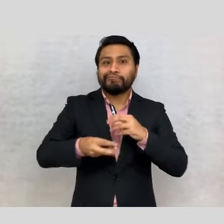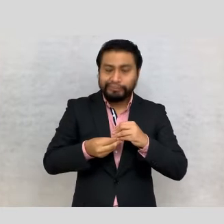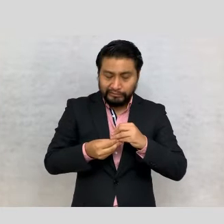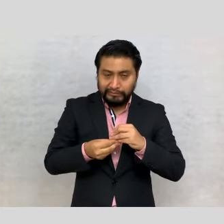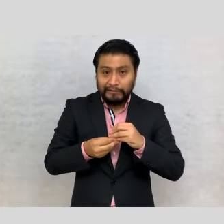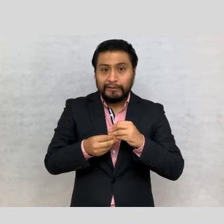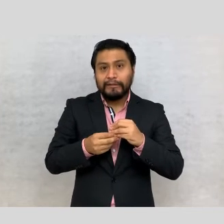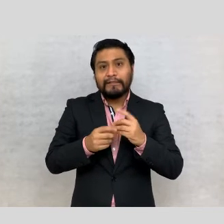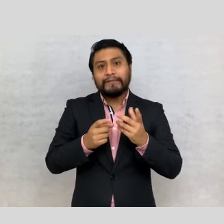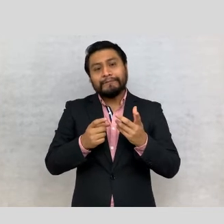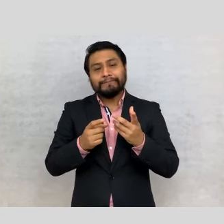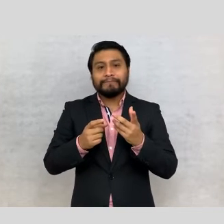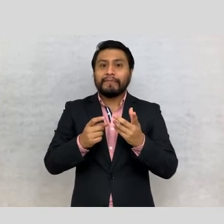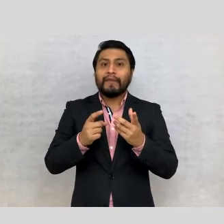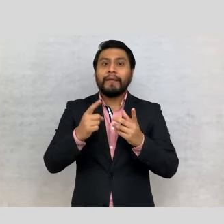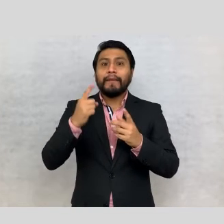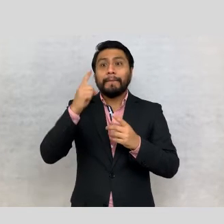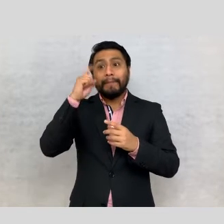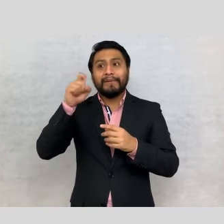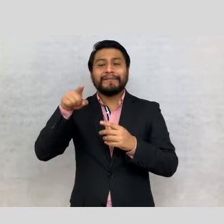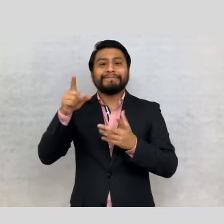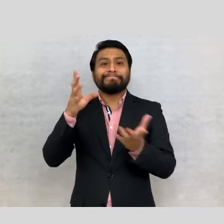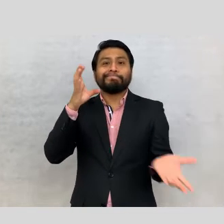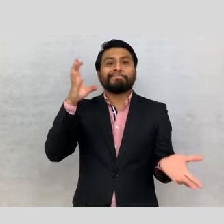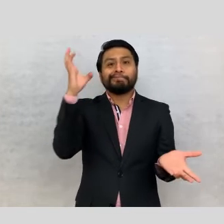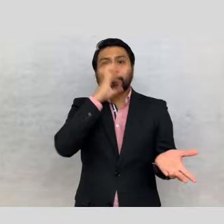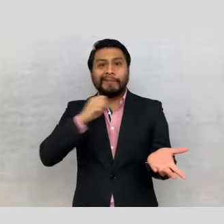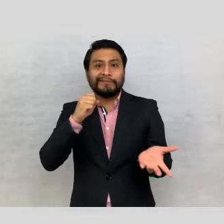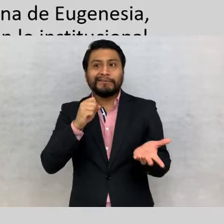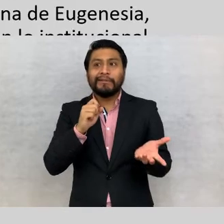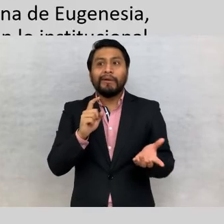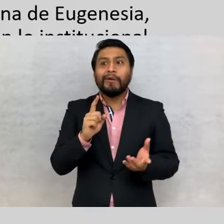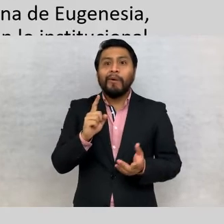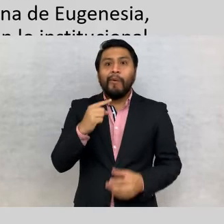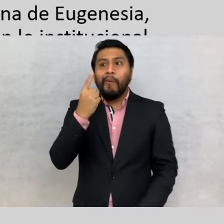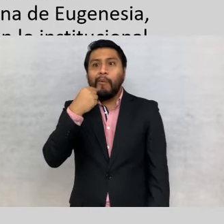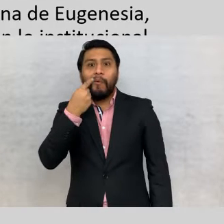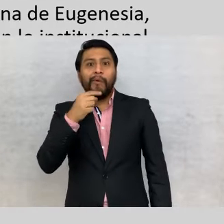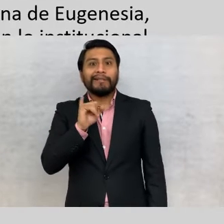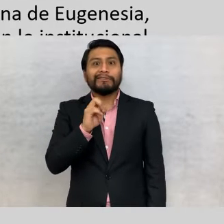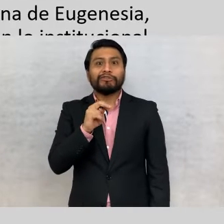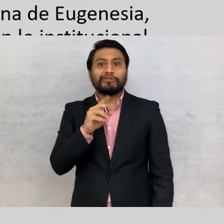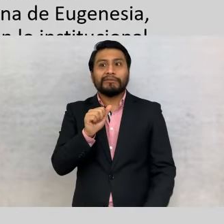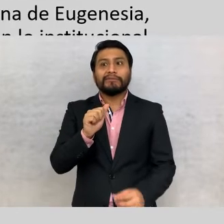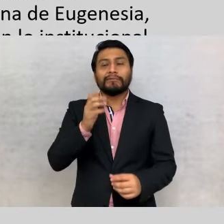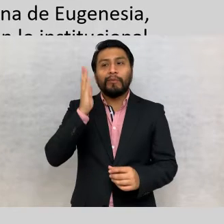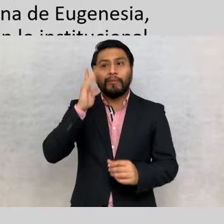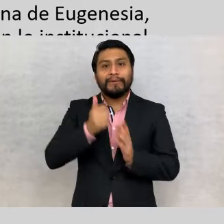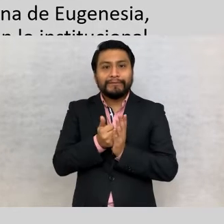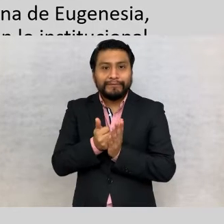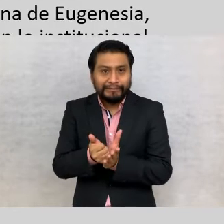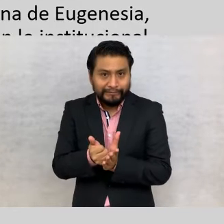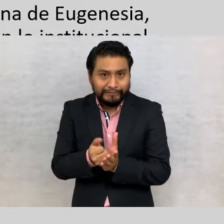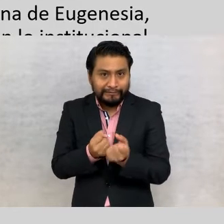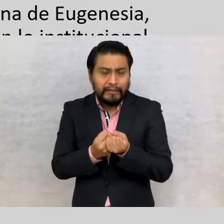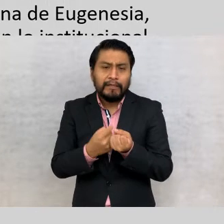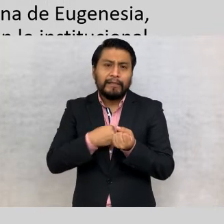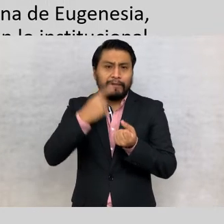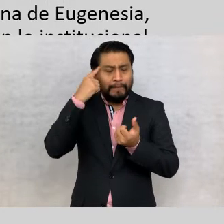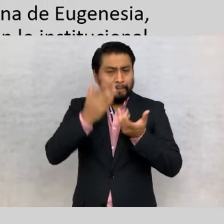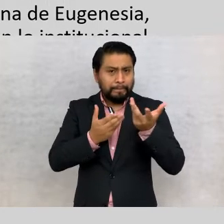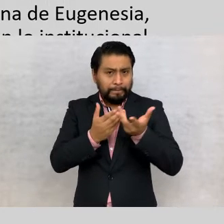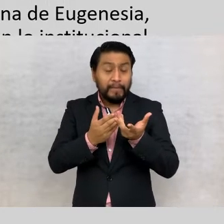they were completely lacking in institutional representation. So I propose to consider two